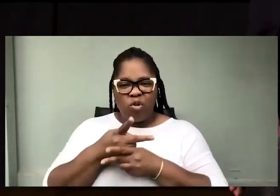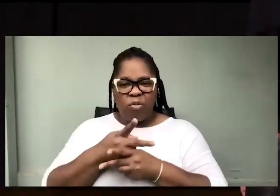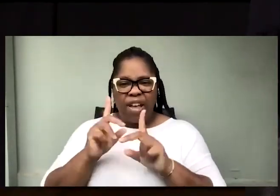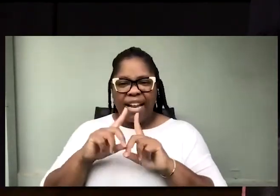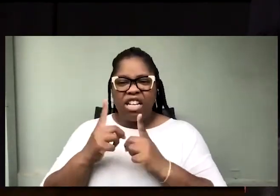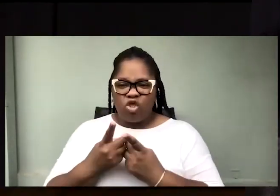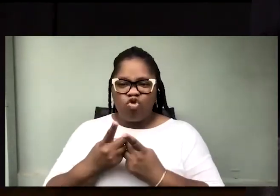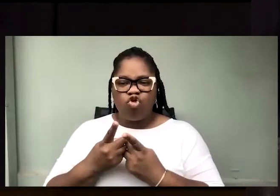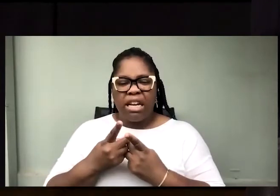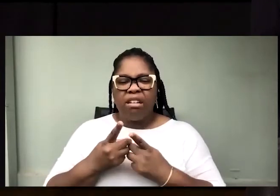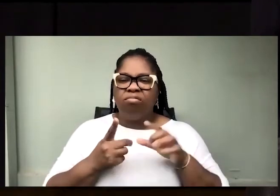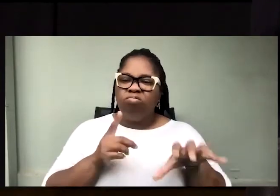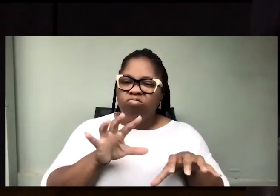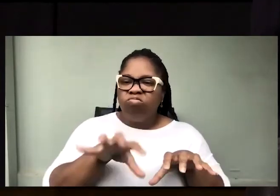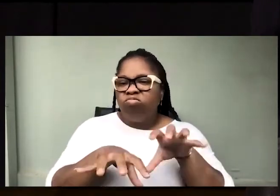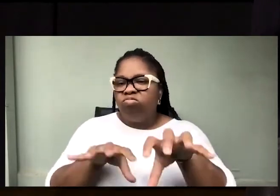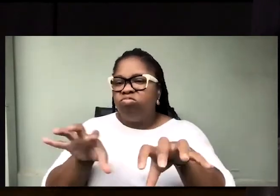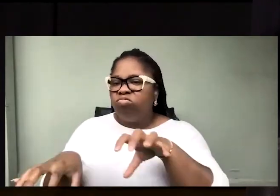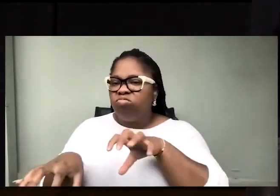districts. I have about